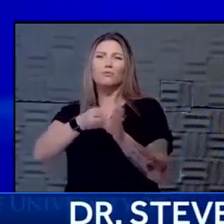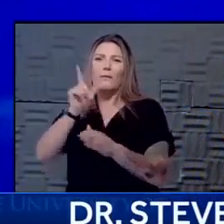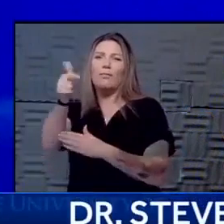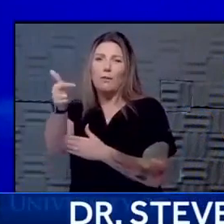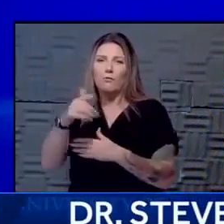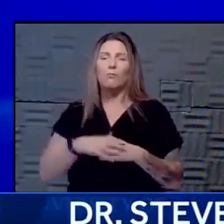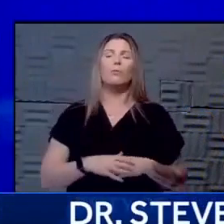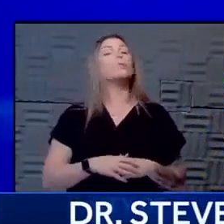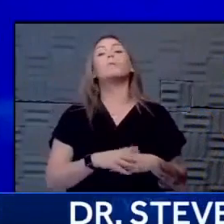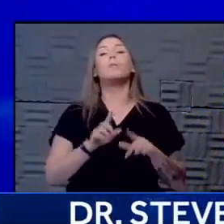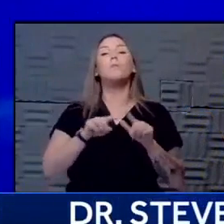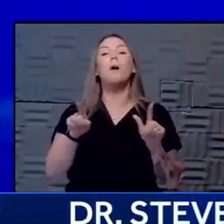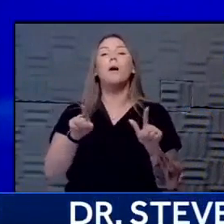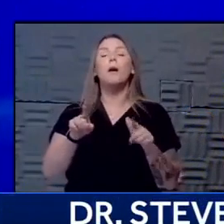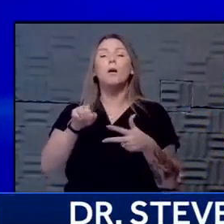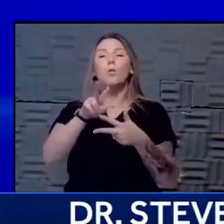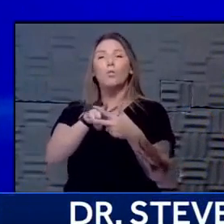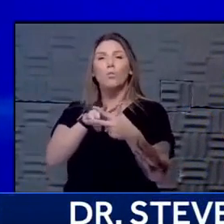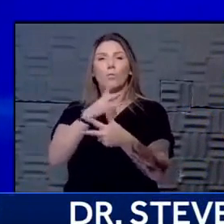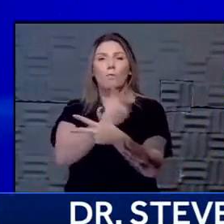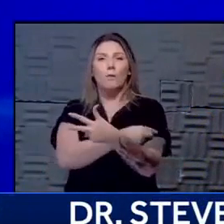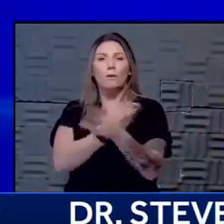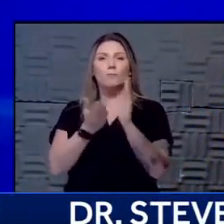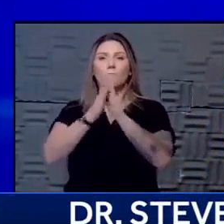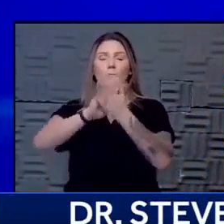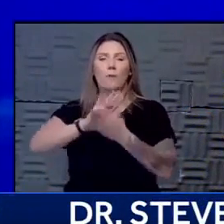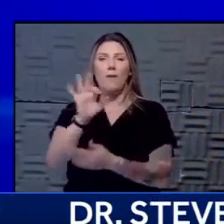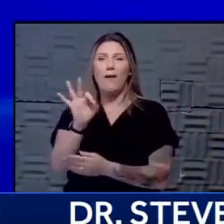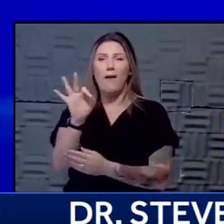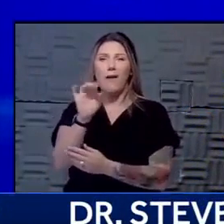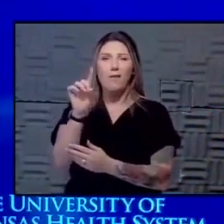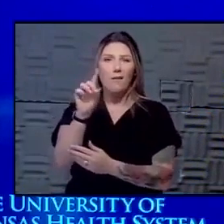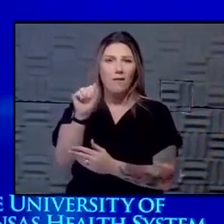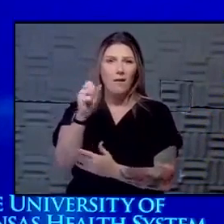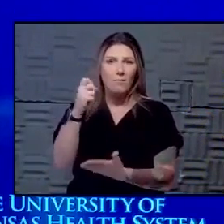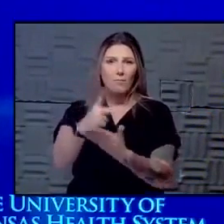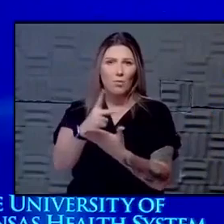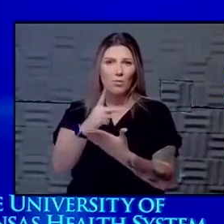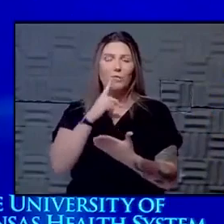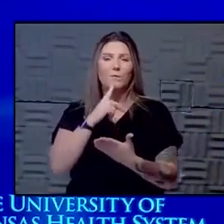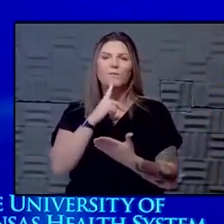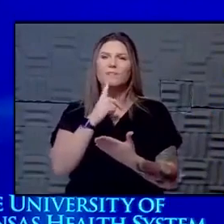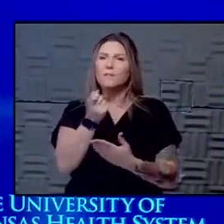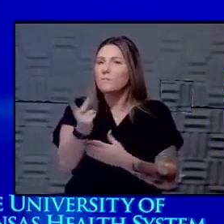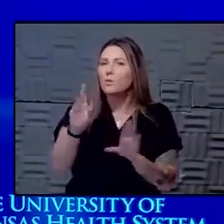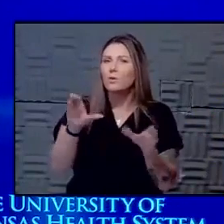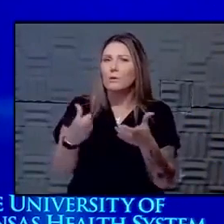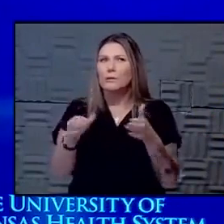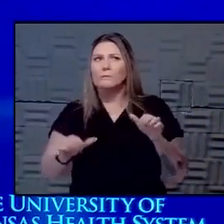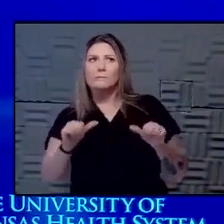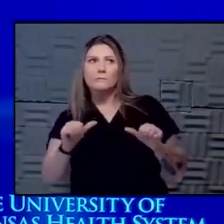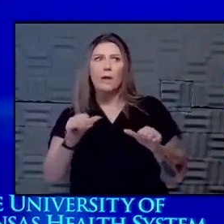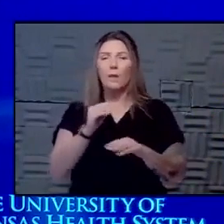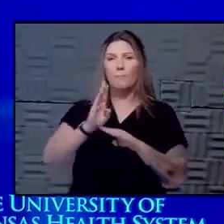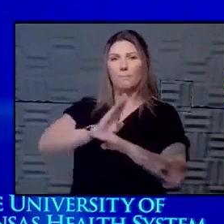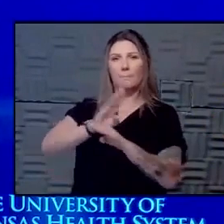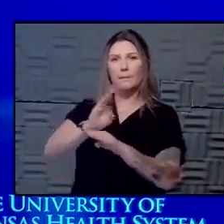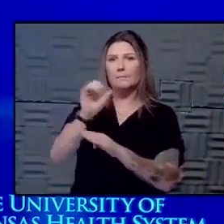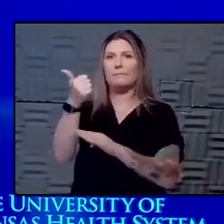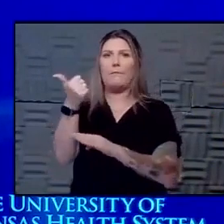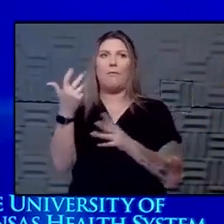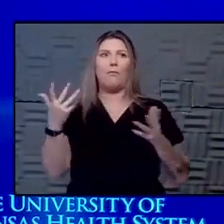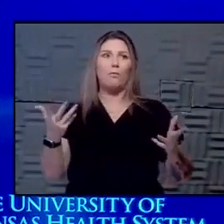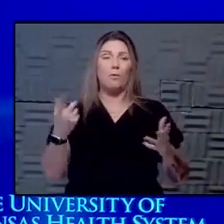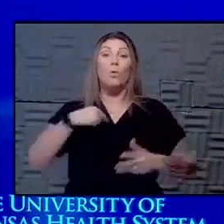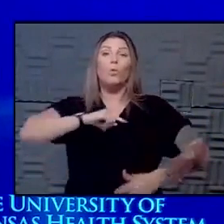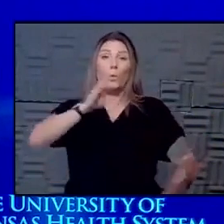I think when those vaccinations start becoming FDA approved, I think we're going to see some groups suggest, and businesses and others suggest,